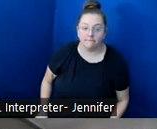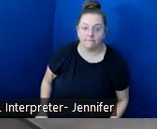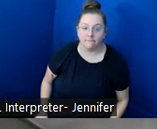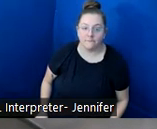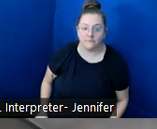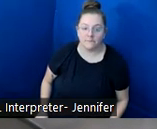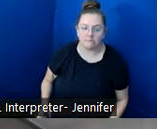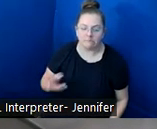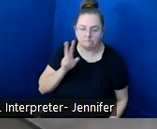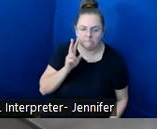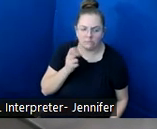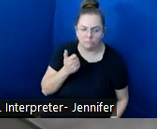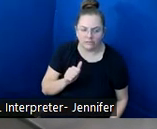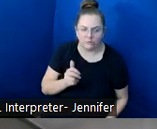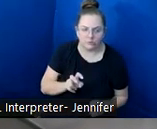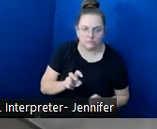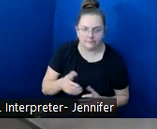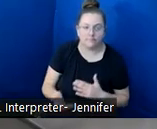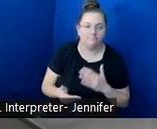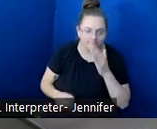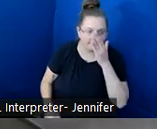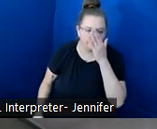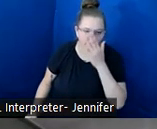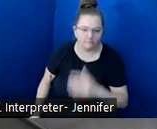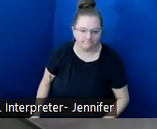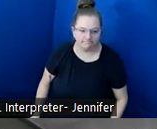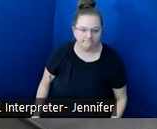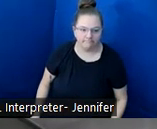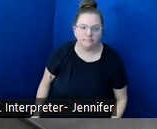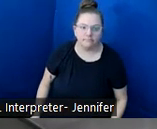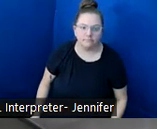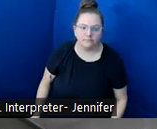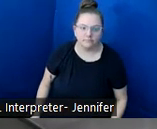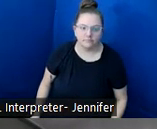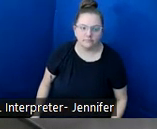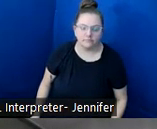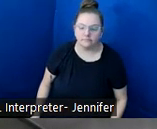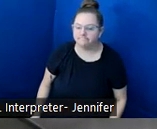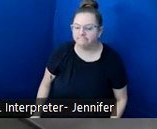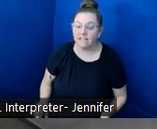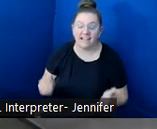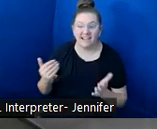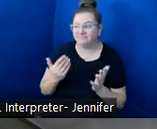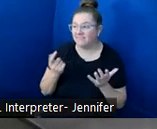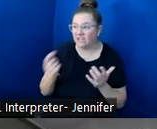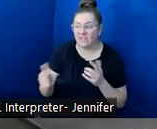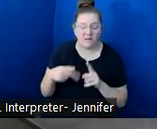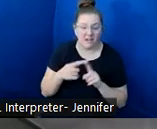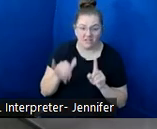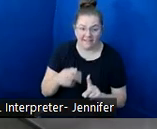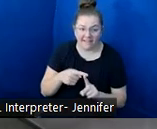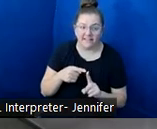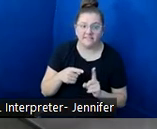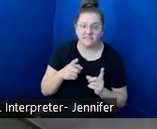let's see if it's going to work here. Okay. And then, yeah, a little bit more about that, assisting